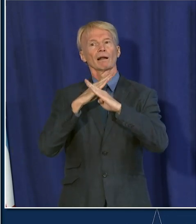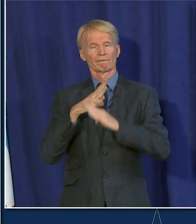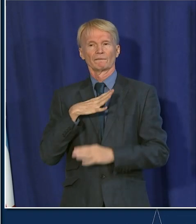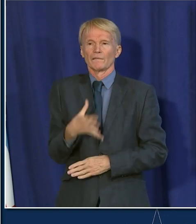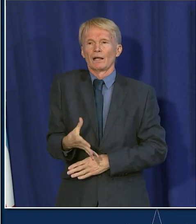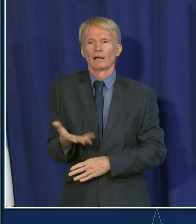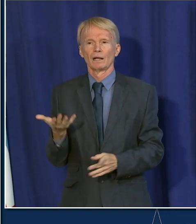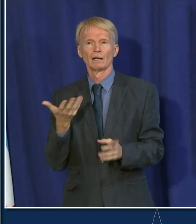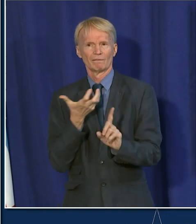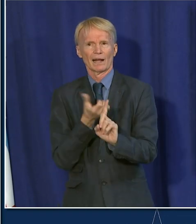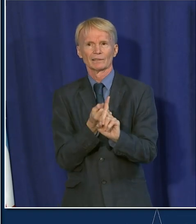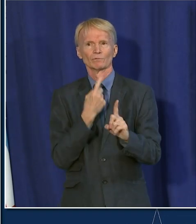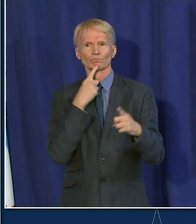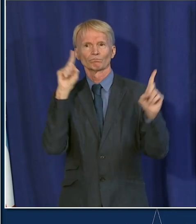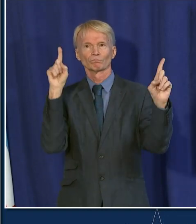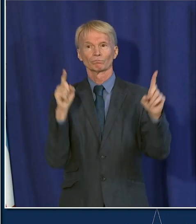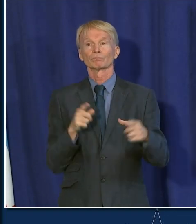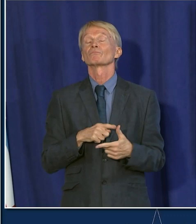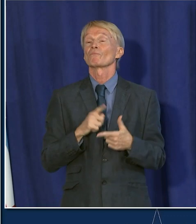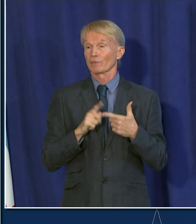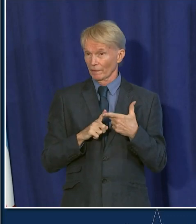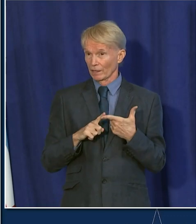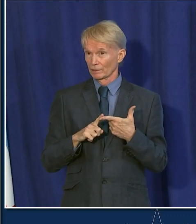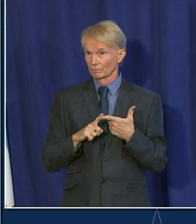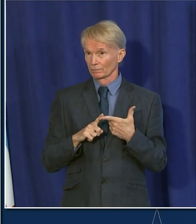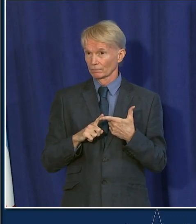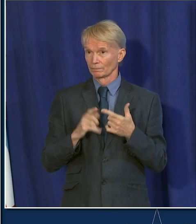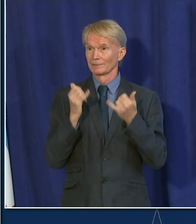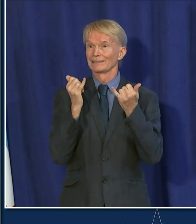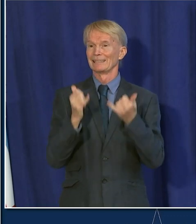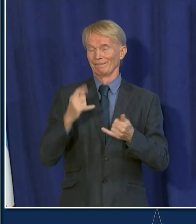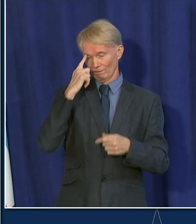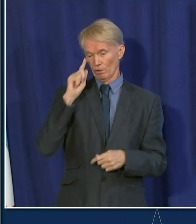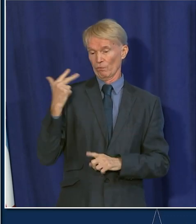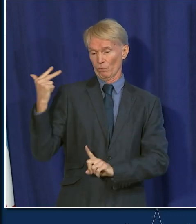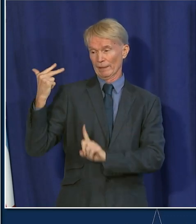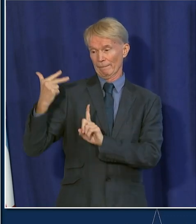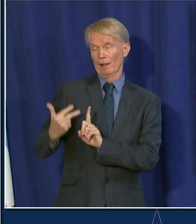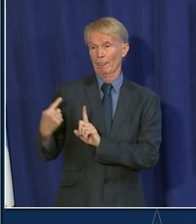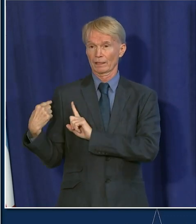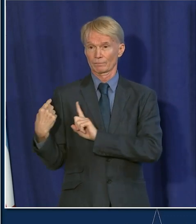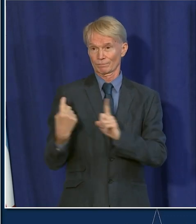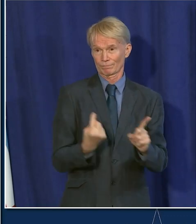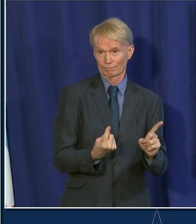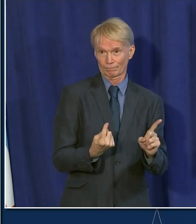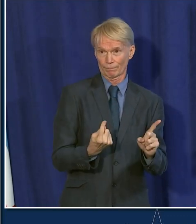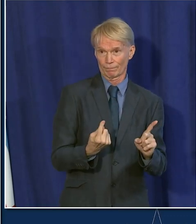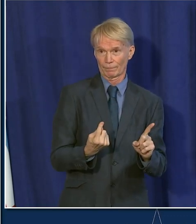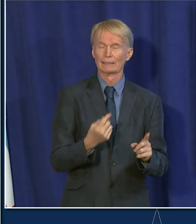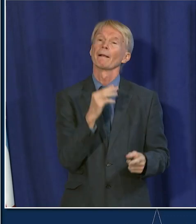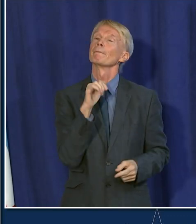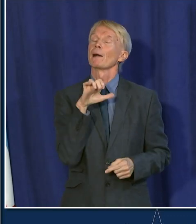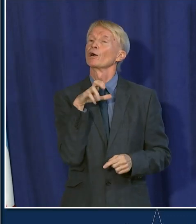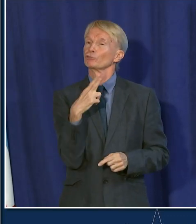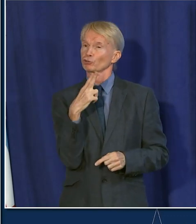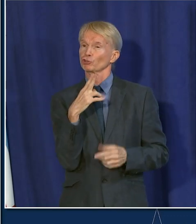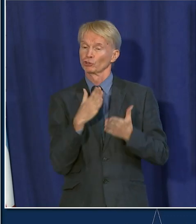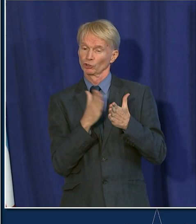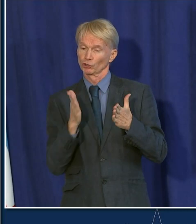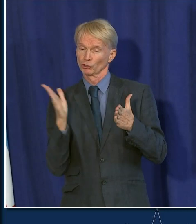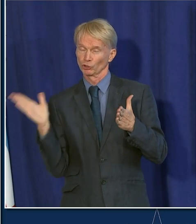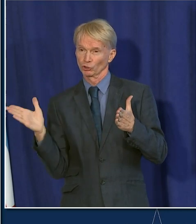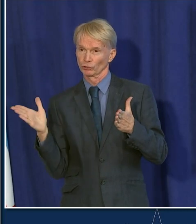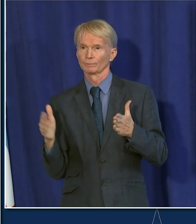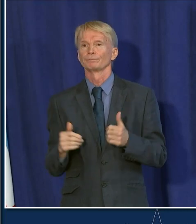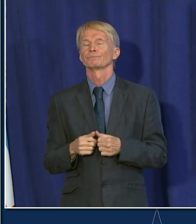been. And then finally with deaths, again, this is just the last 3 months, so not during or going back to March. And again, the